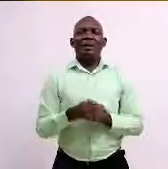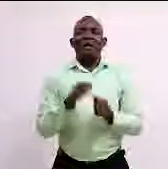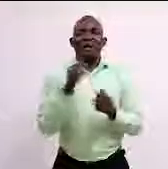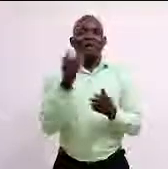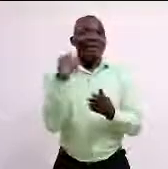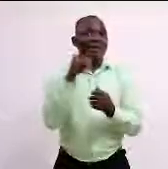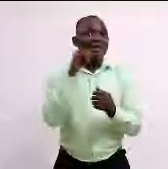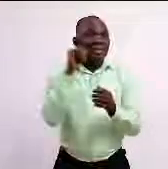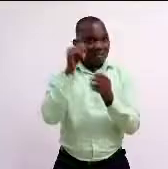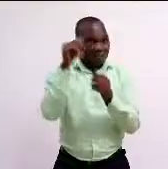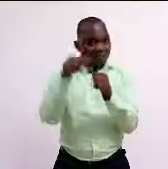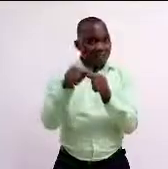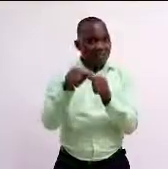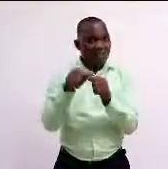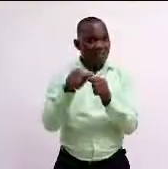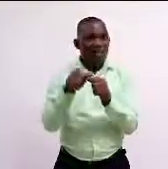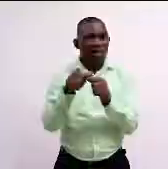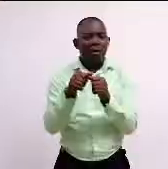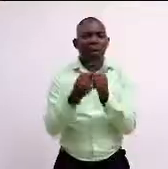This is about last night.